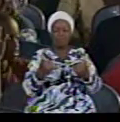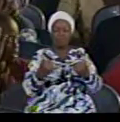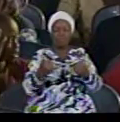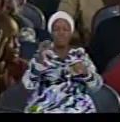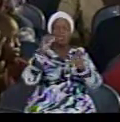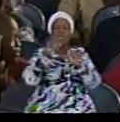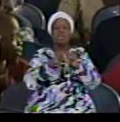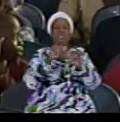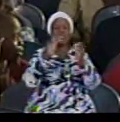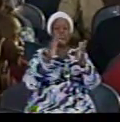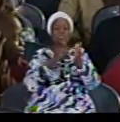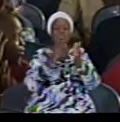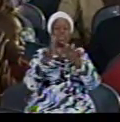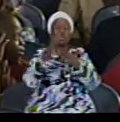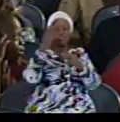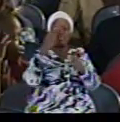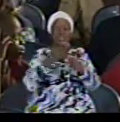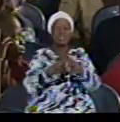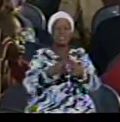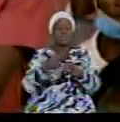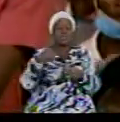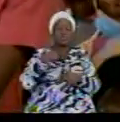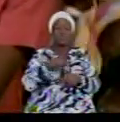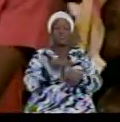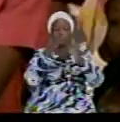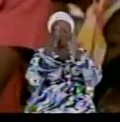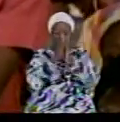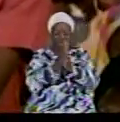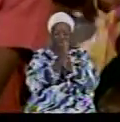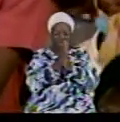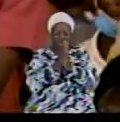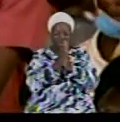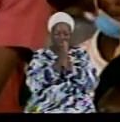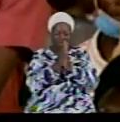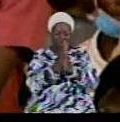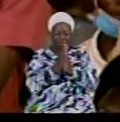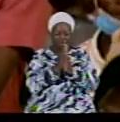In Jesus' name we pray.